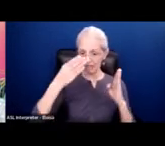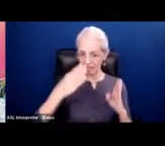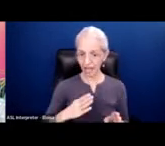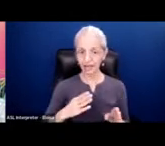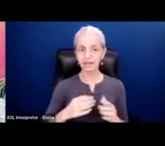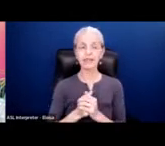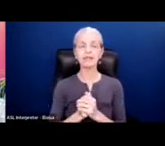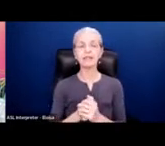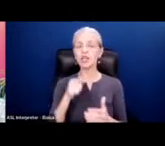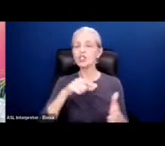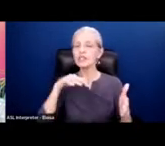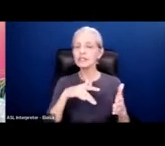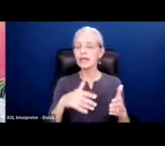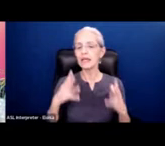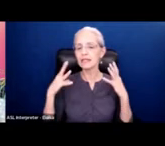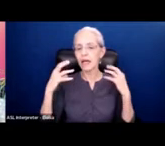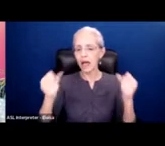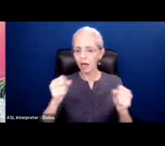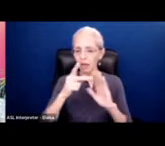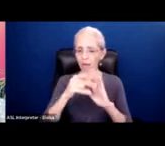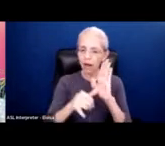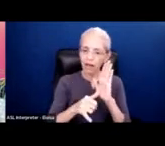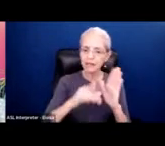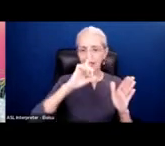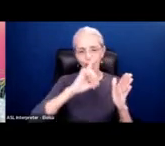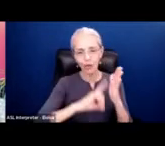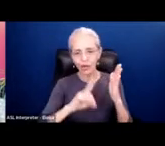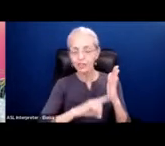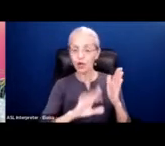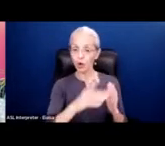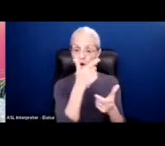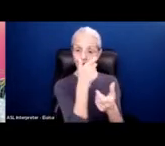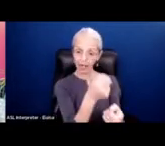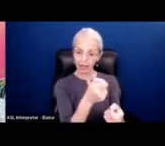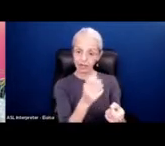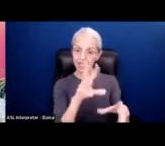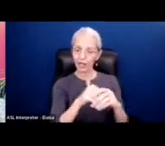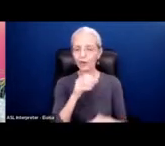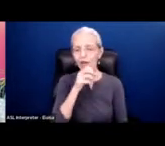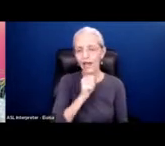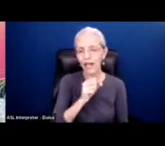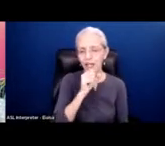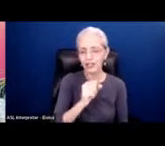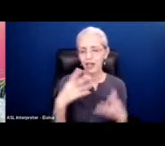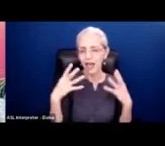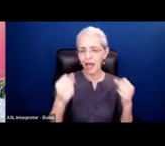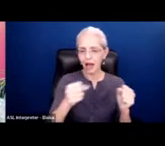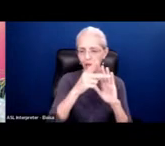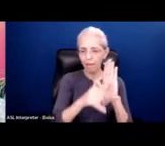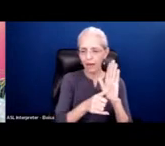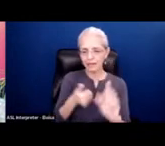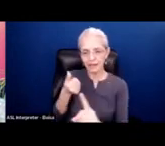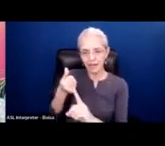She studies health policy and health services research, and her interests include aging and health policy issues that impact